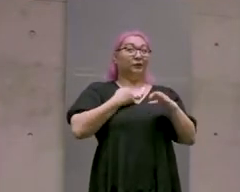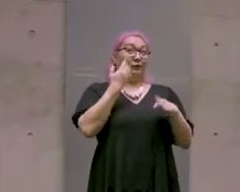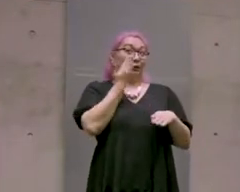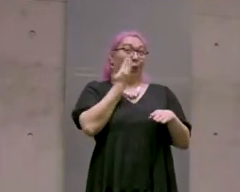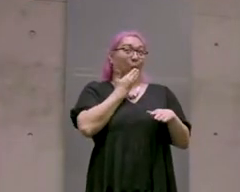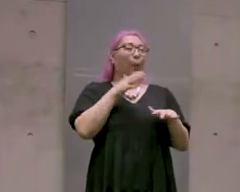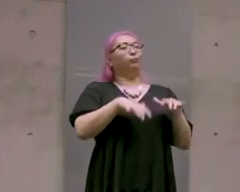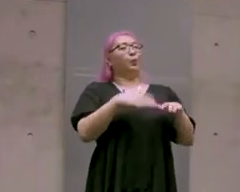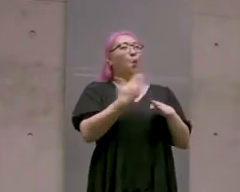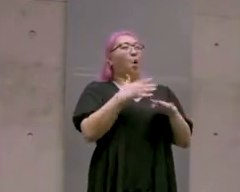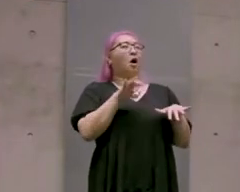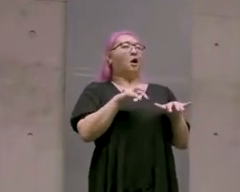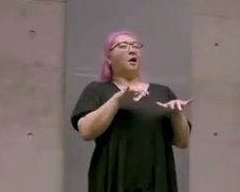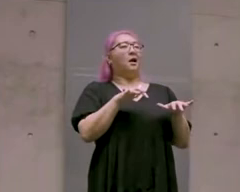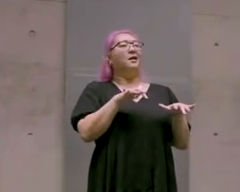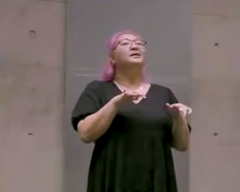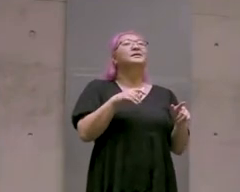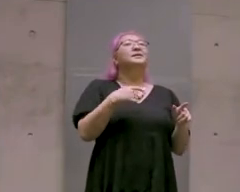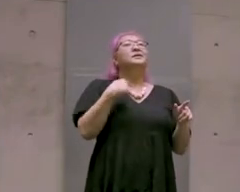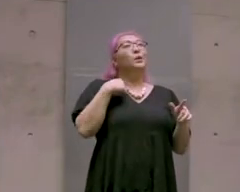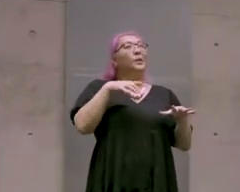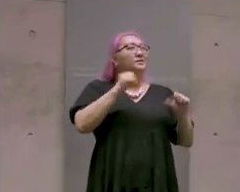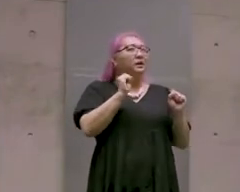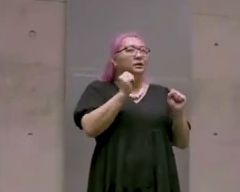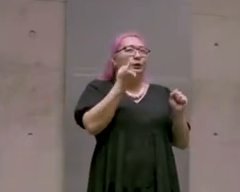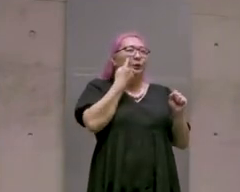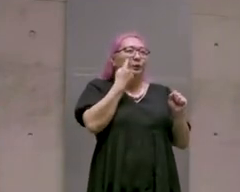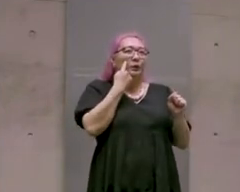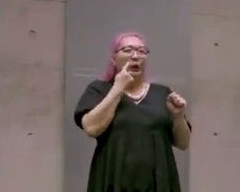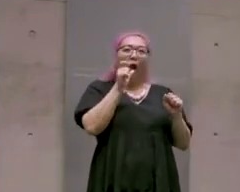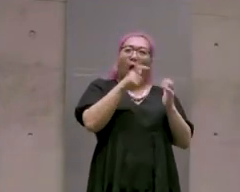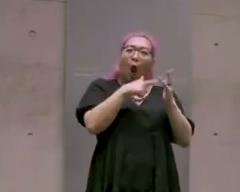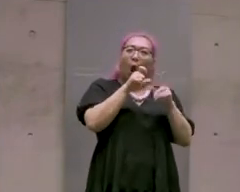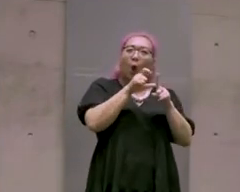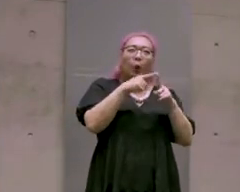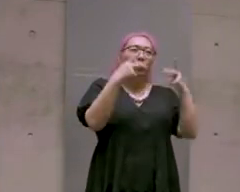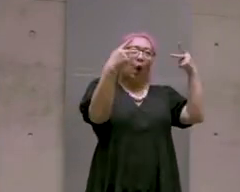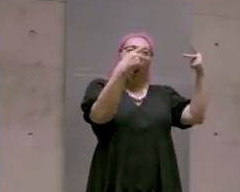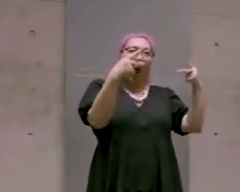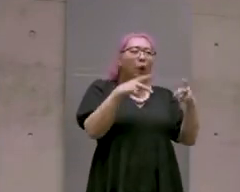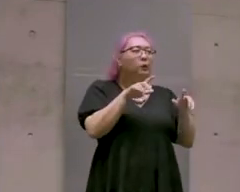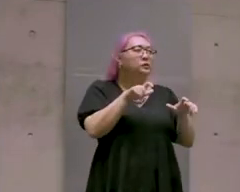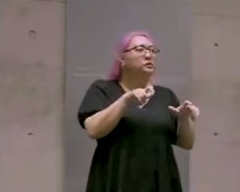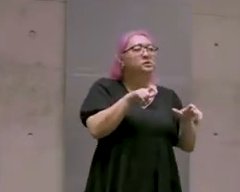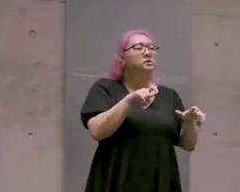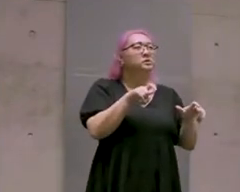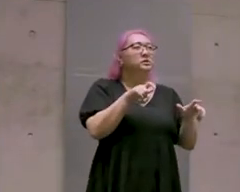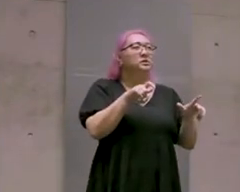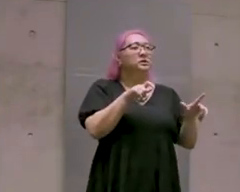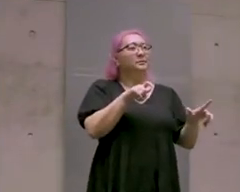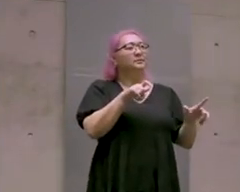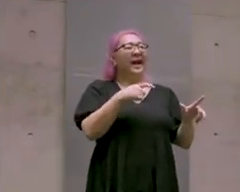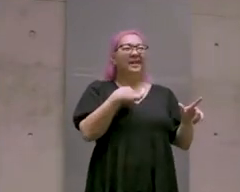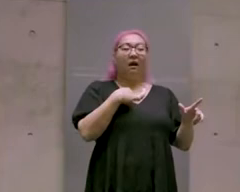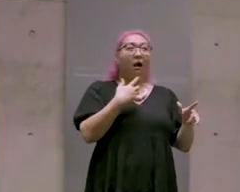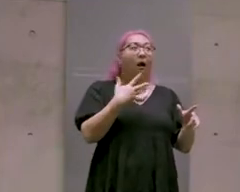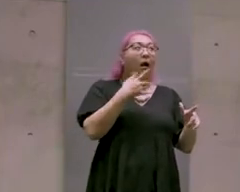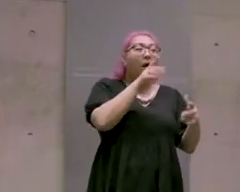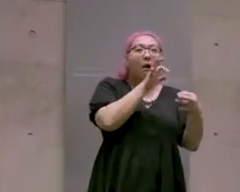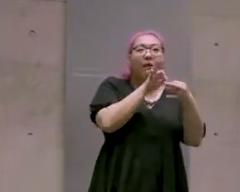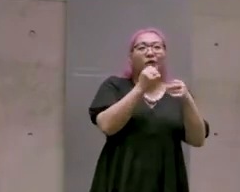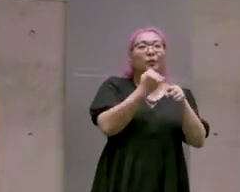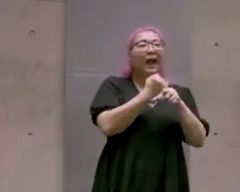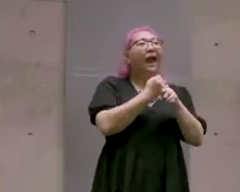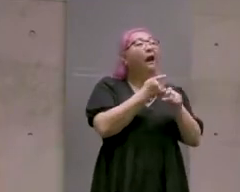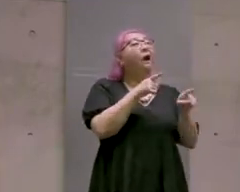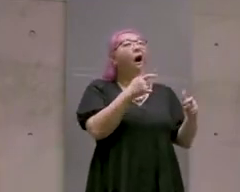interested in computer games from like that perspective. But it didn't really occur to me that you could get a job like coming up with games.